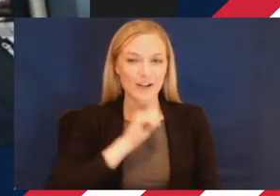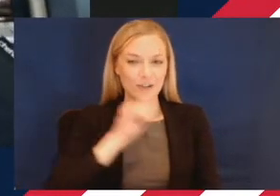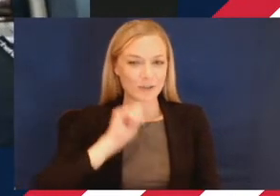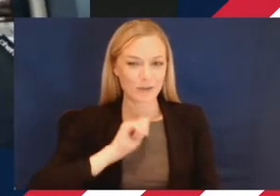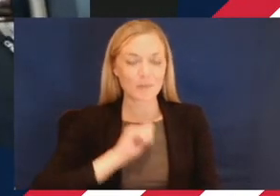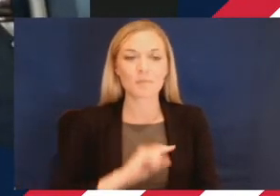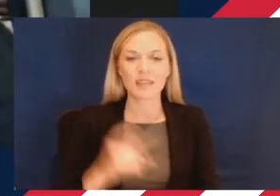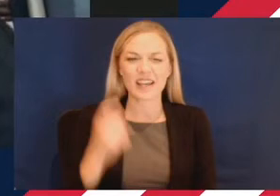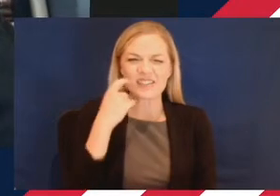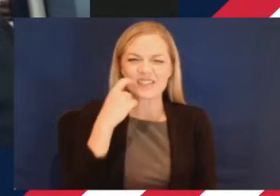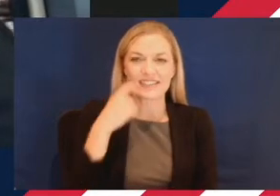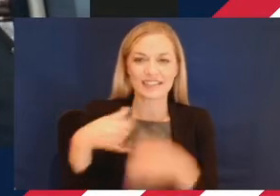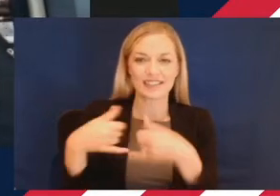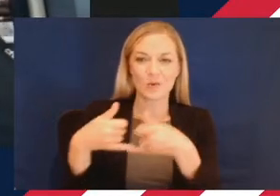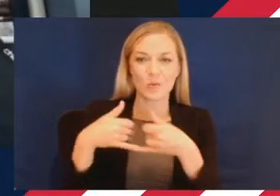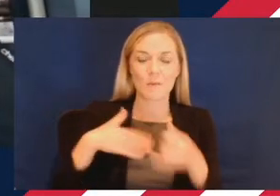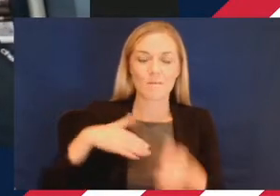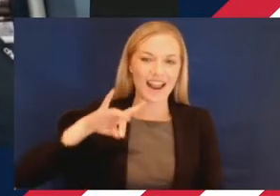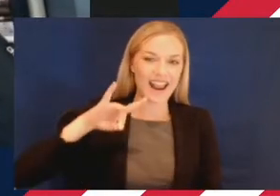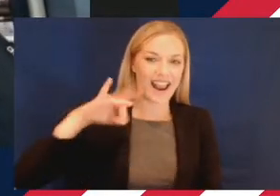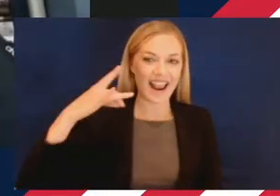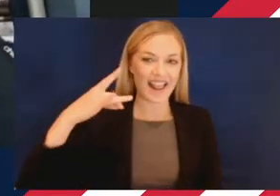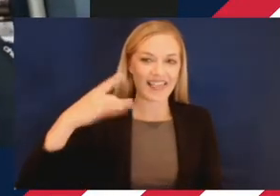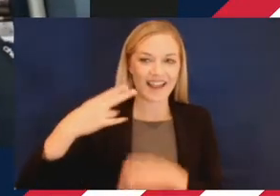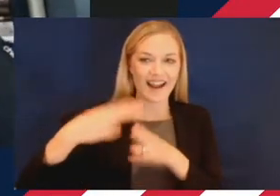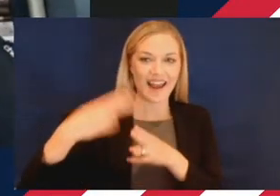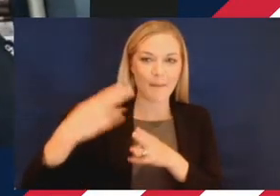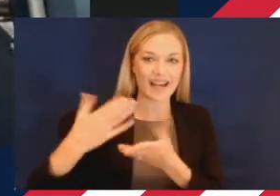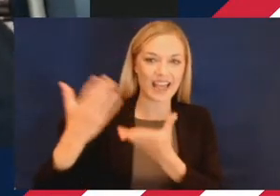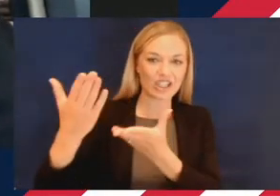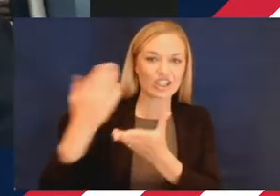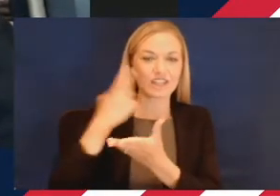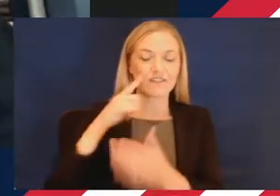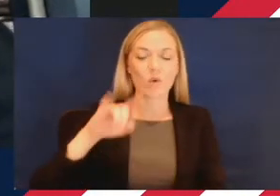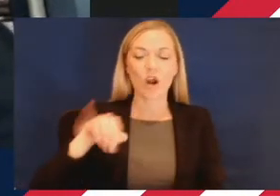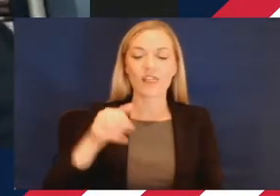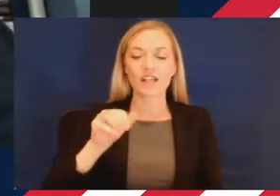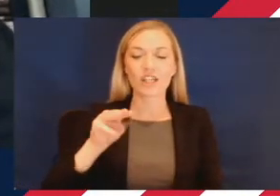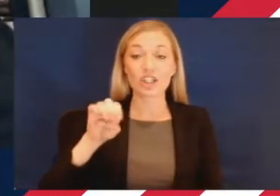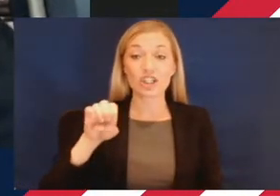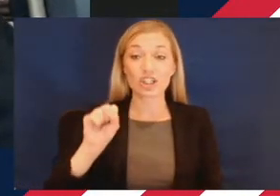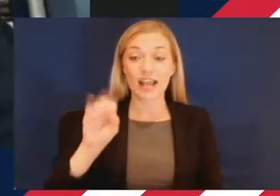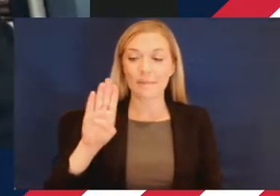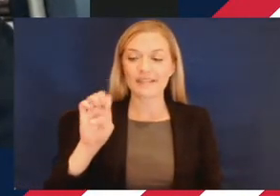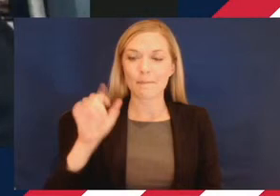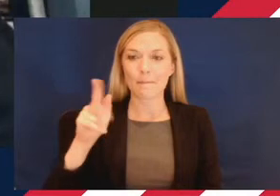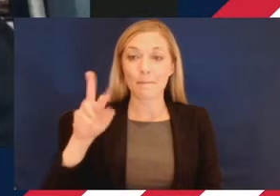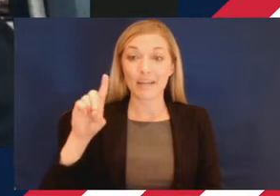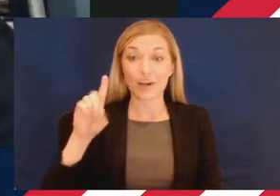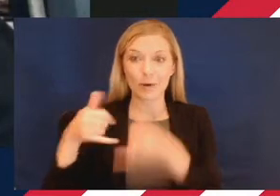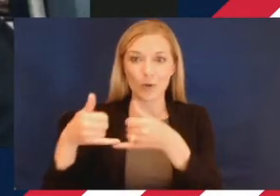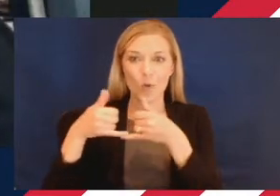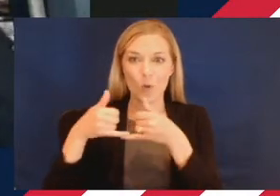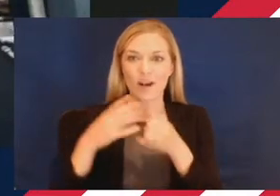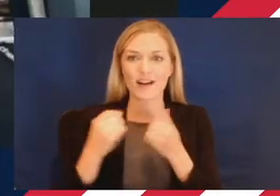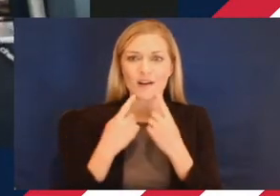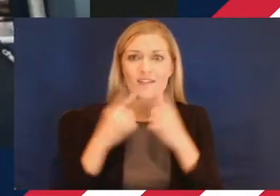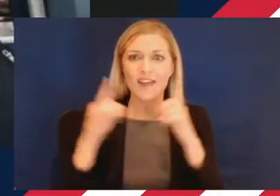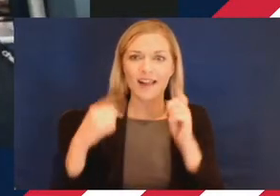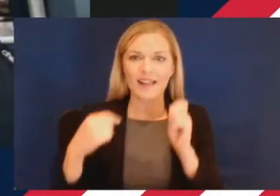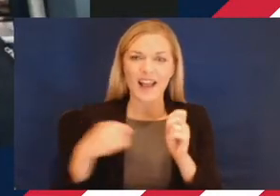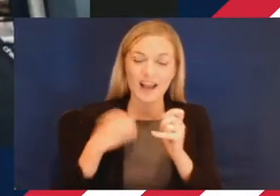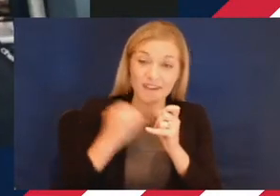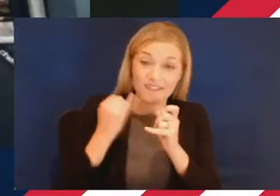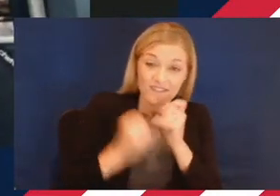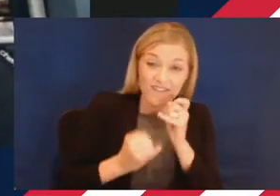8th nomination to the James Beers Award, and this time I'm a finalist during the pandemic. I'm a